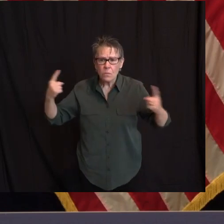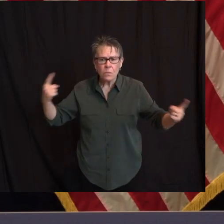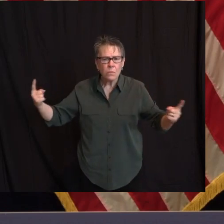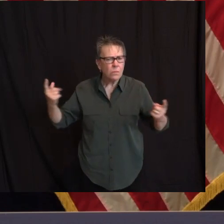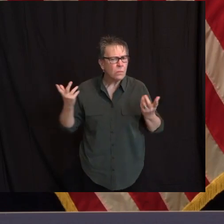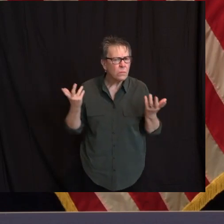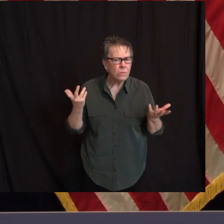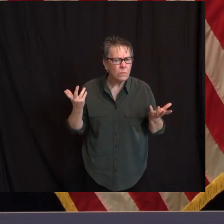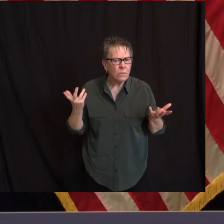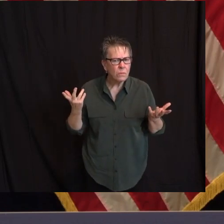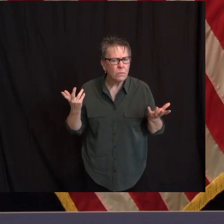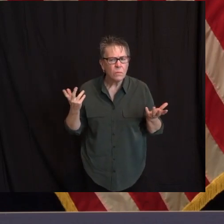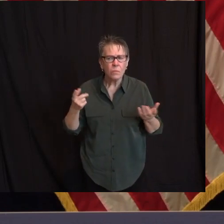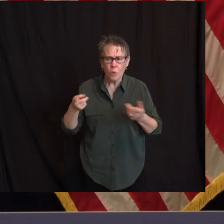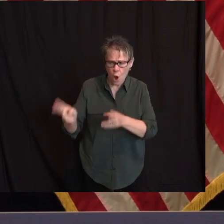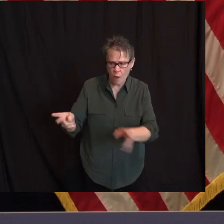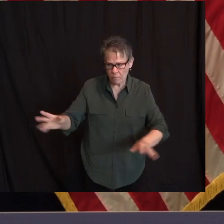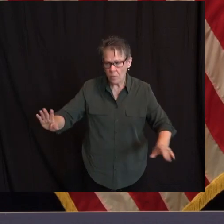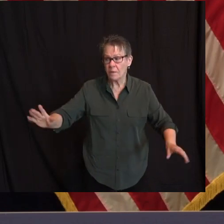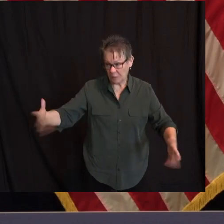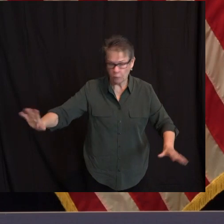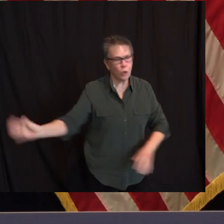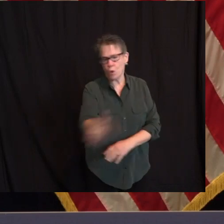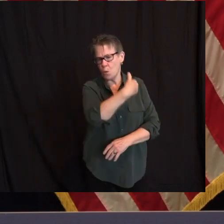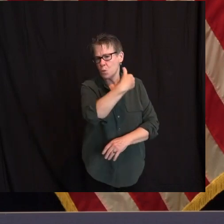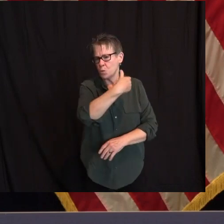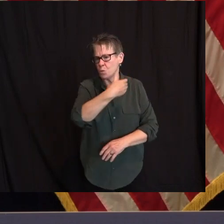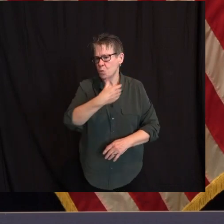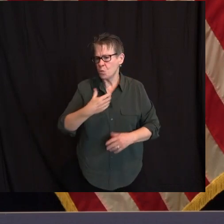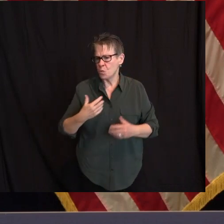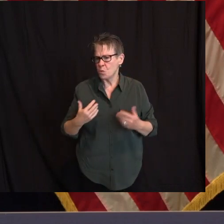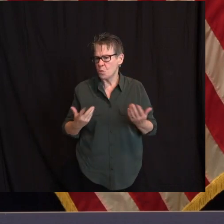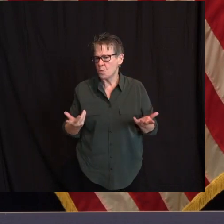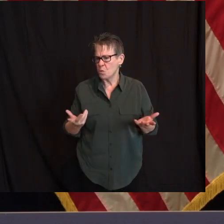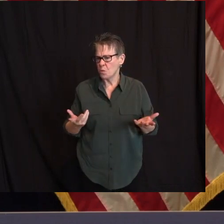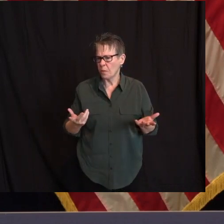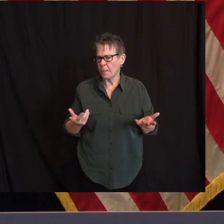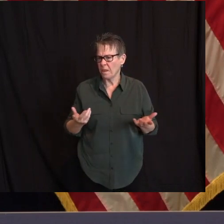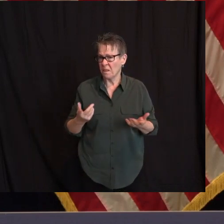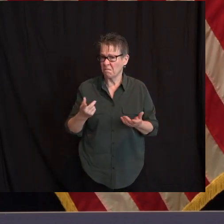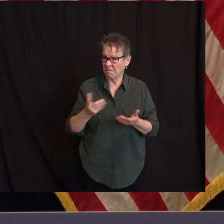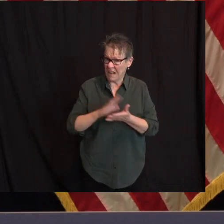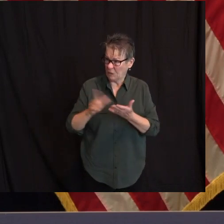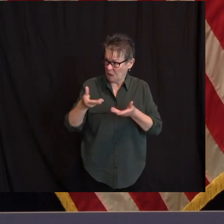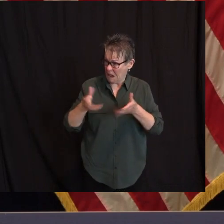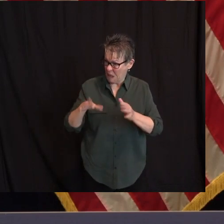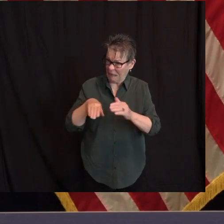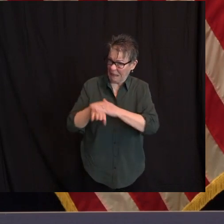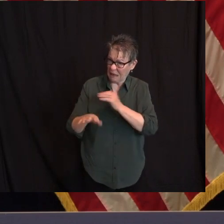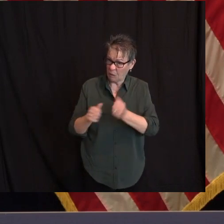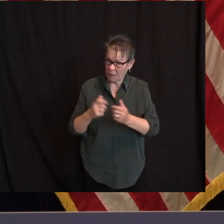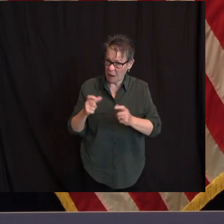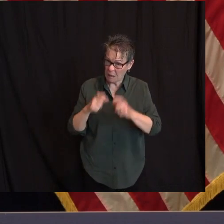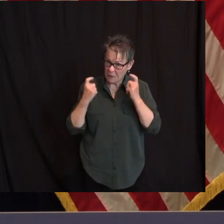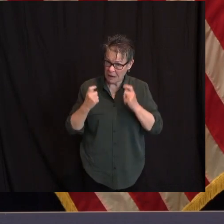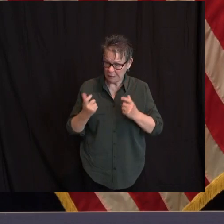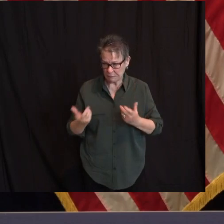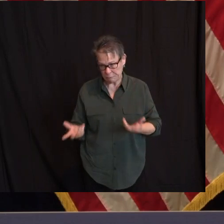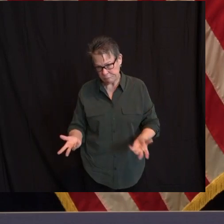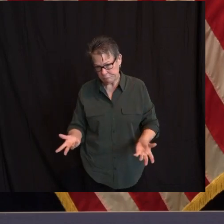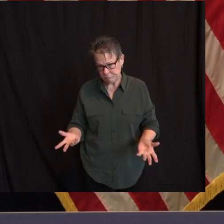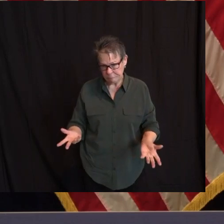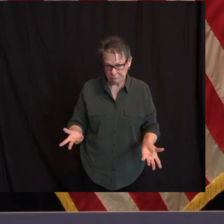But state and county parks, I am aware. I've heard from a couple of legislators. By the way, I have to say they were